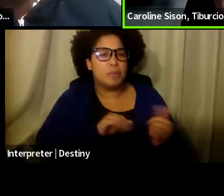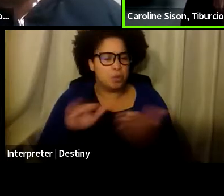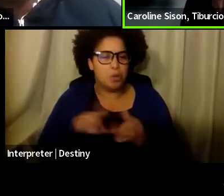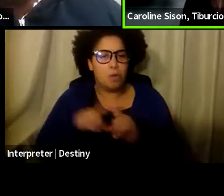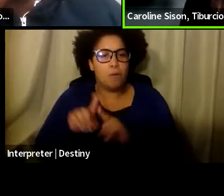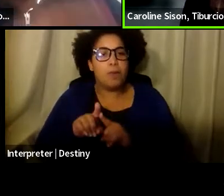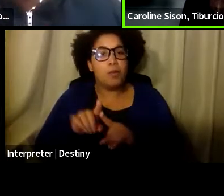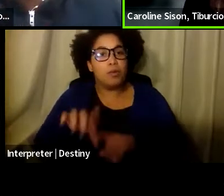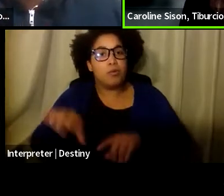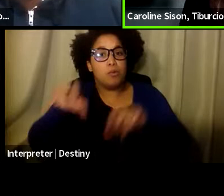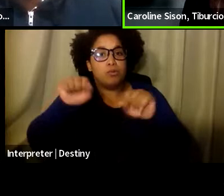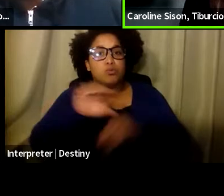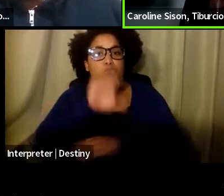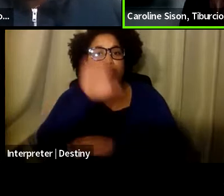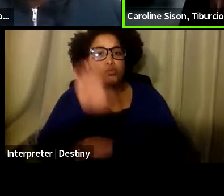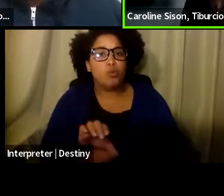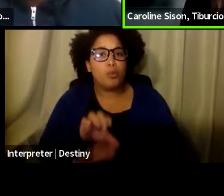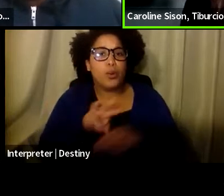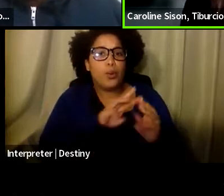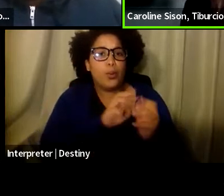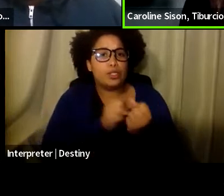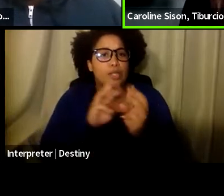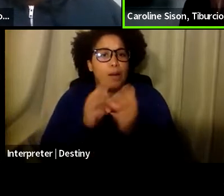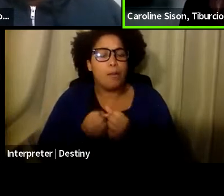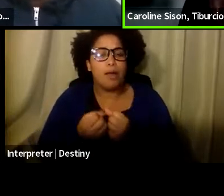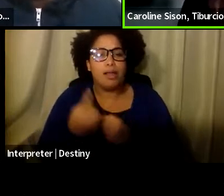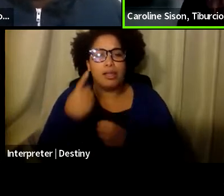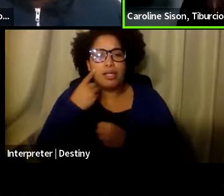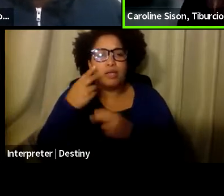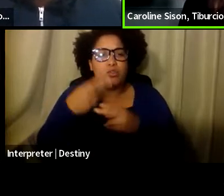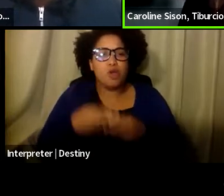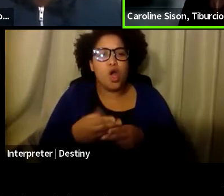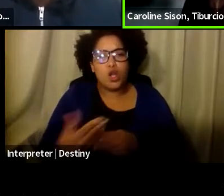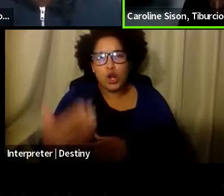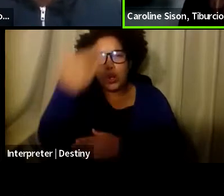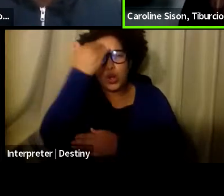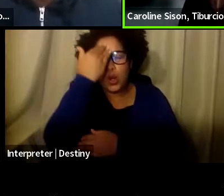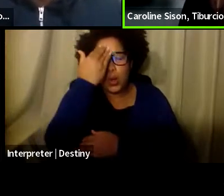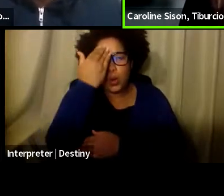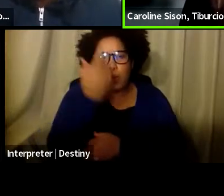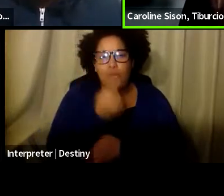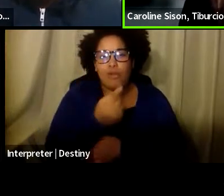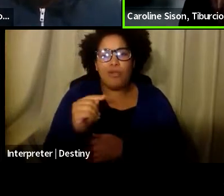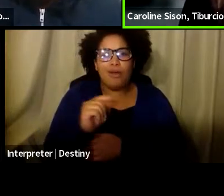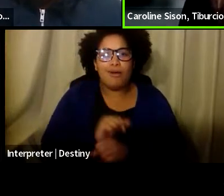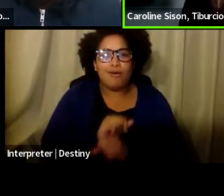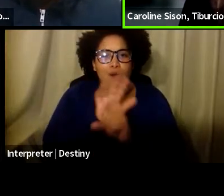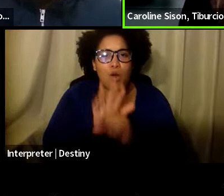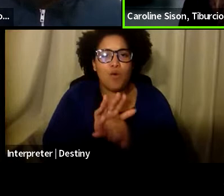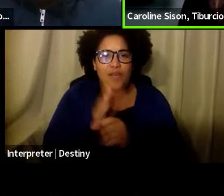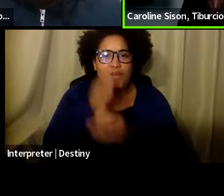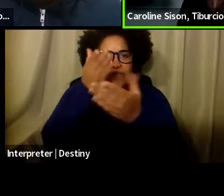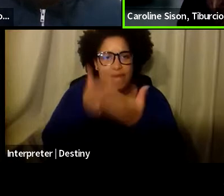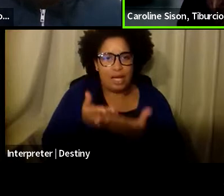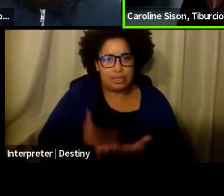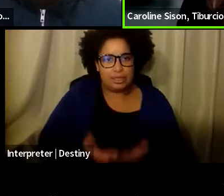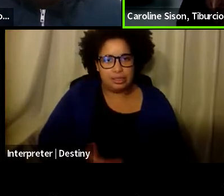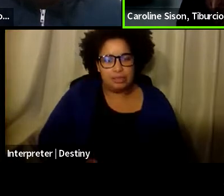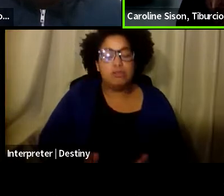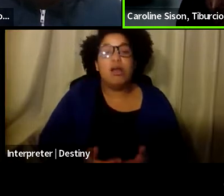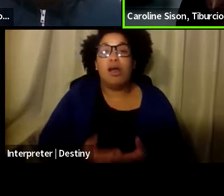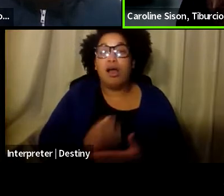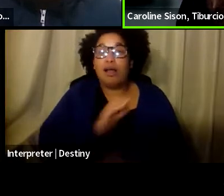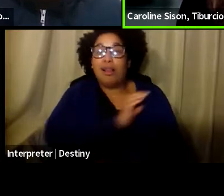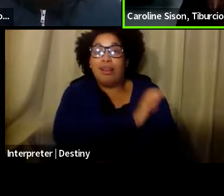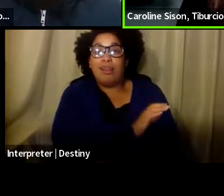Zoom workshops. I think it was called Know the COVID Facts. And so this is where our clinic providers